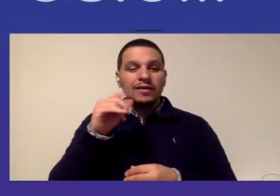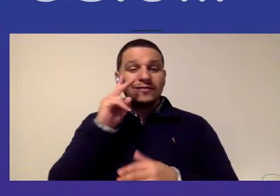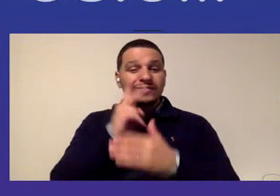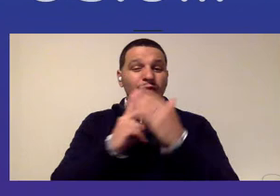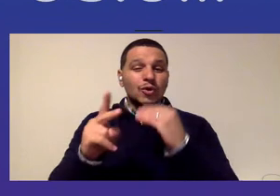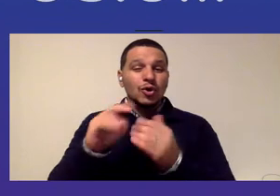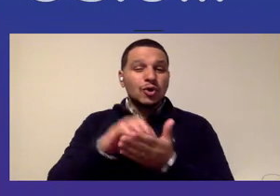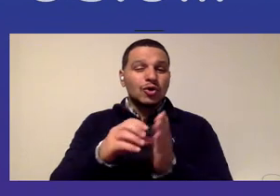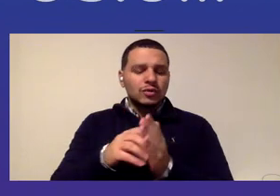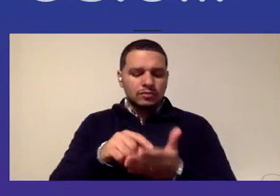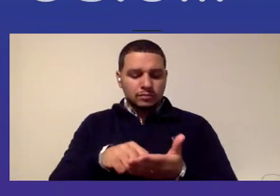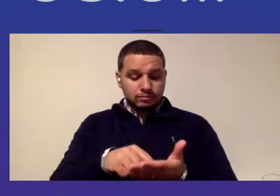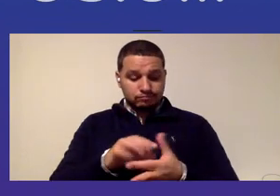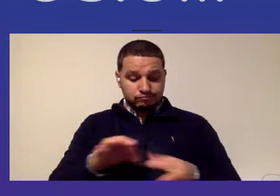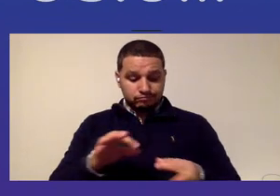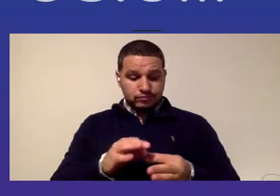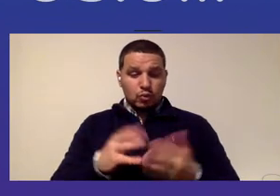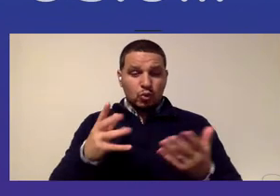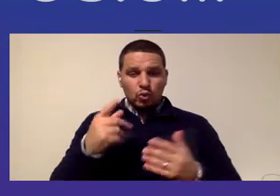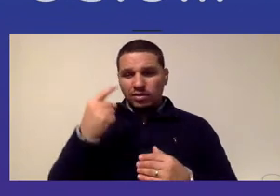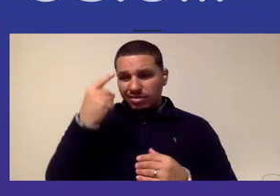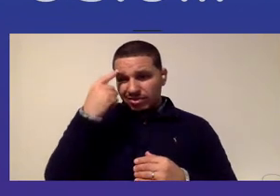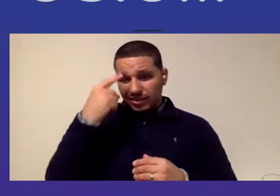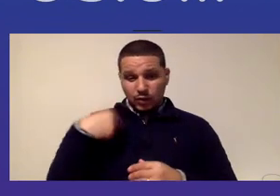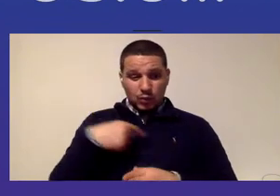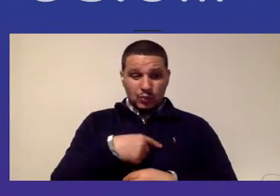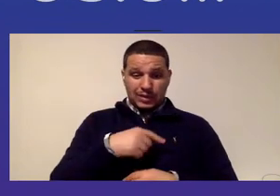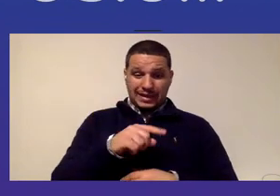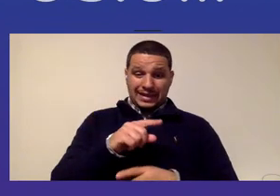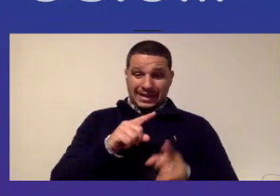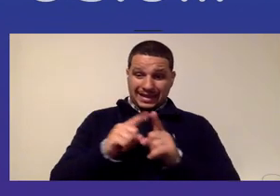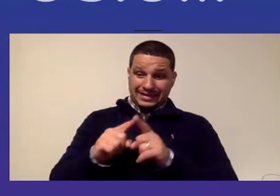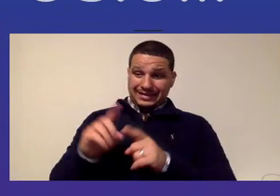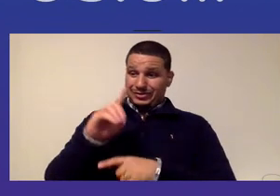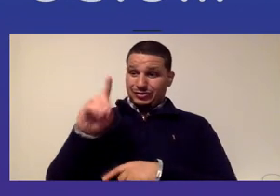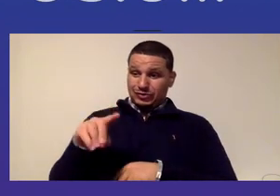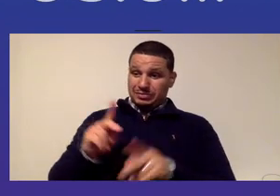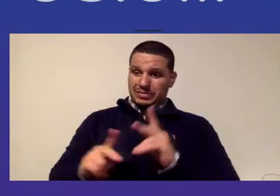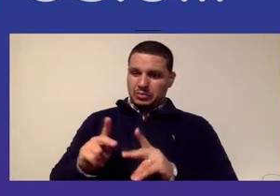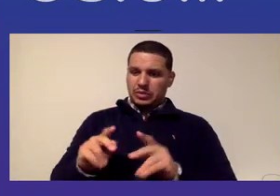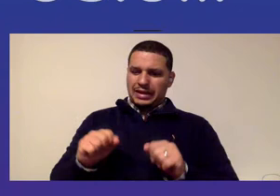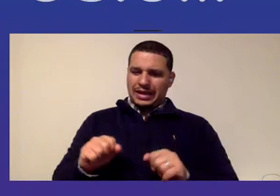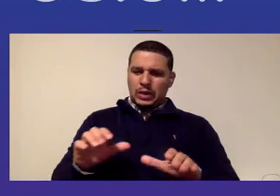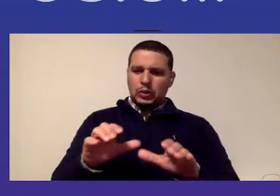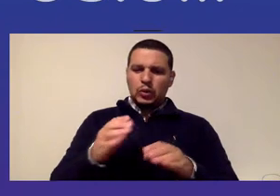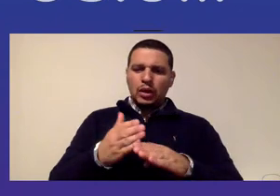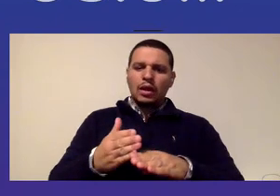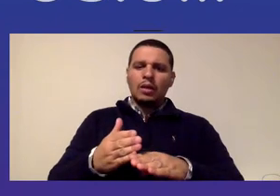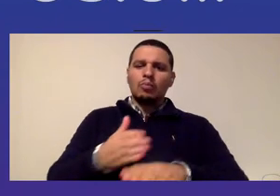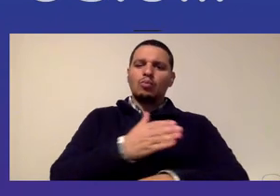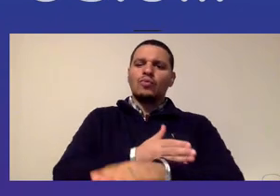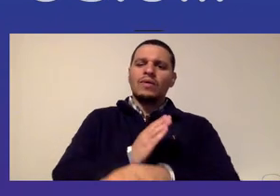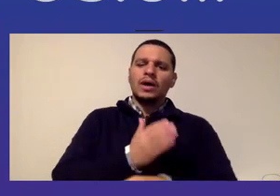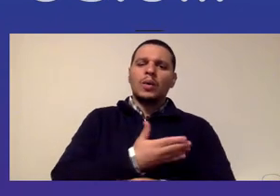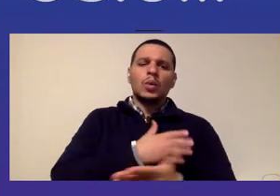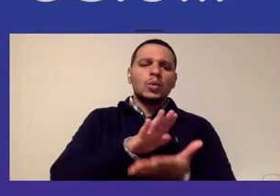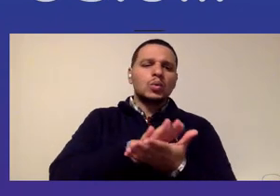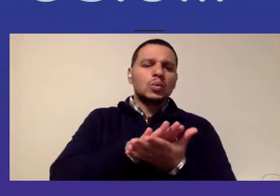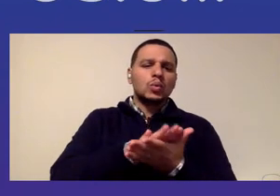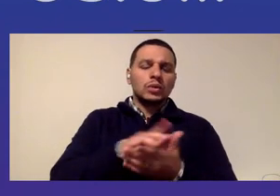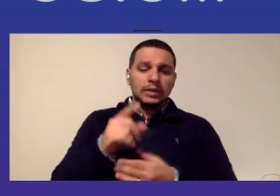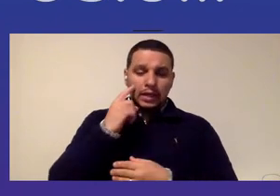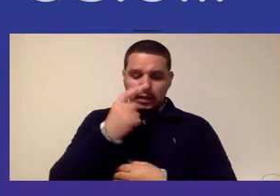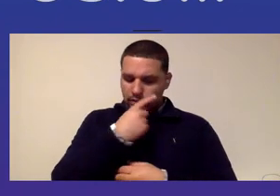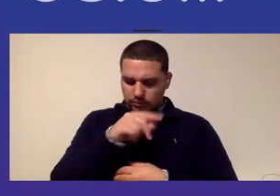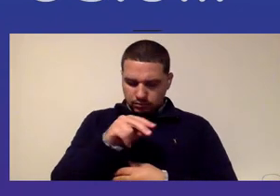do you think we as Detroiters can do to help improve our schools?" His eyes